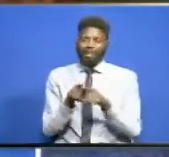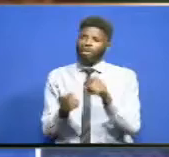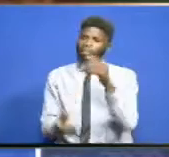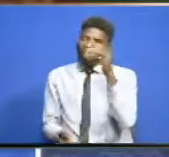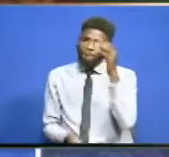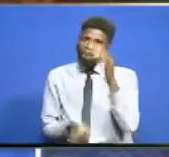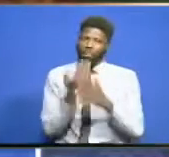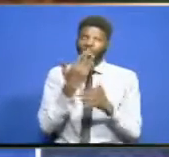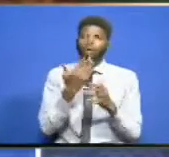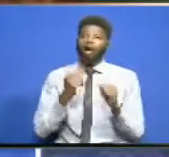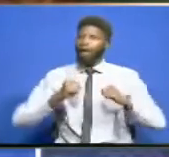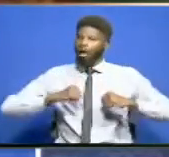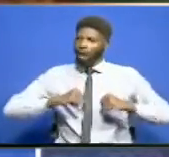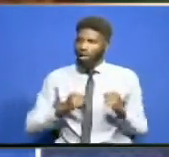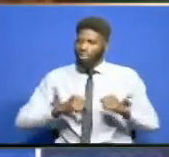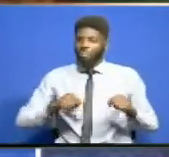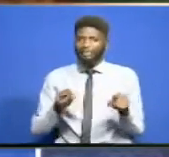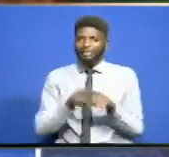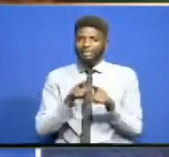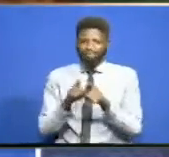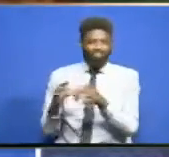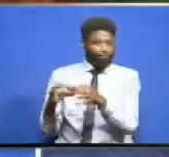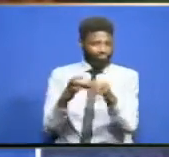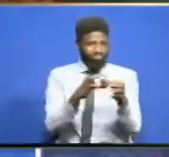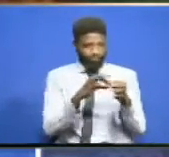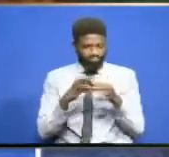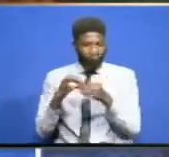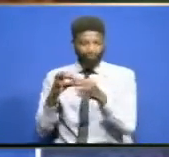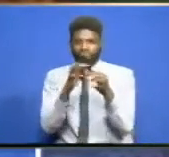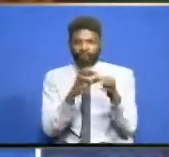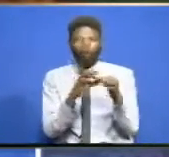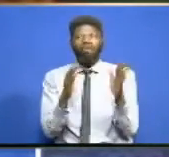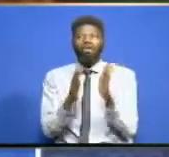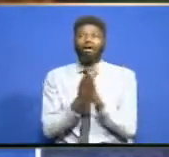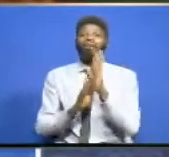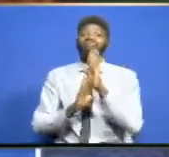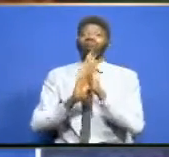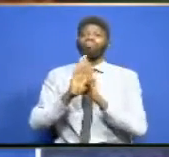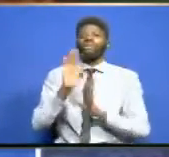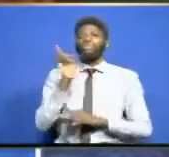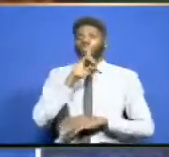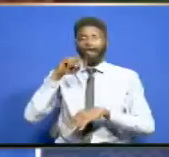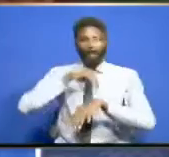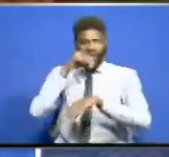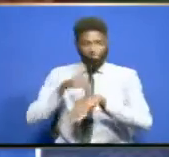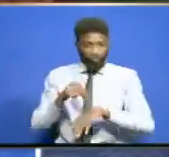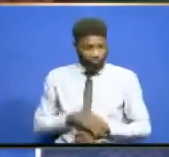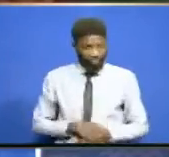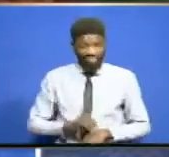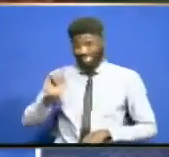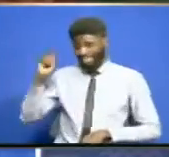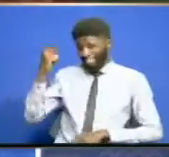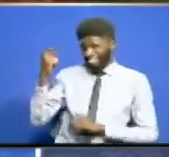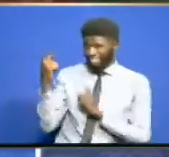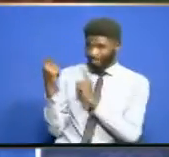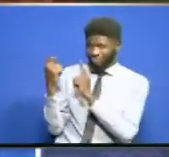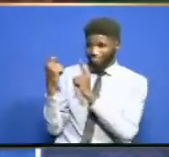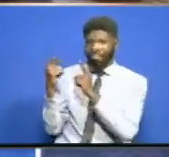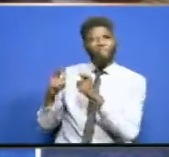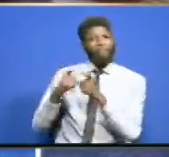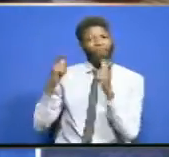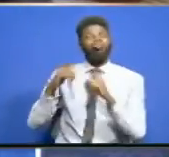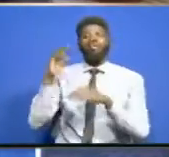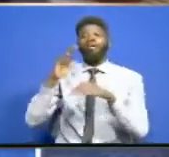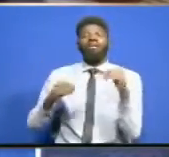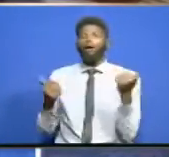harmonious and prosperous nation. Kenya, honorable members, is greater than any